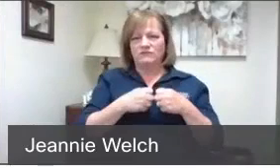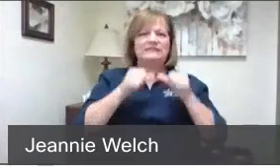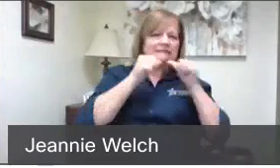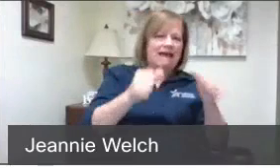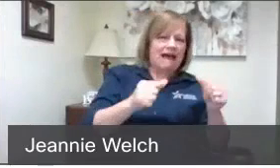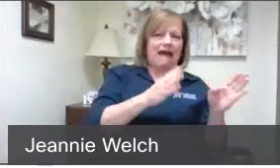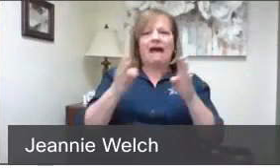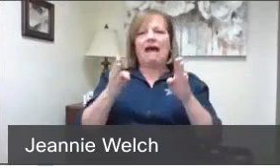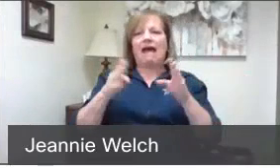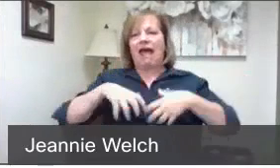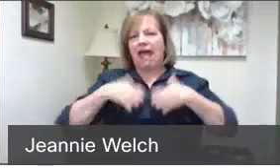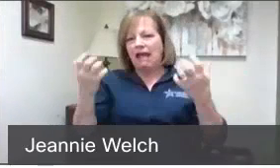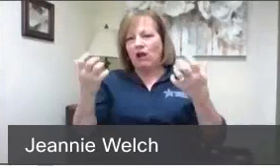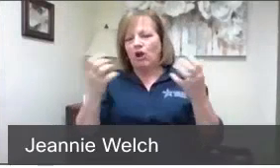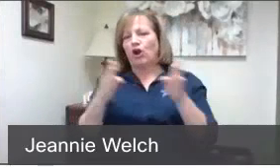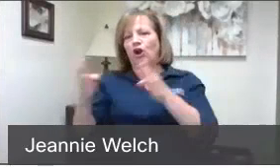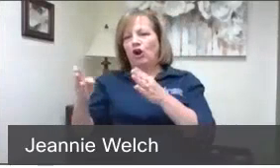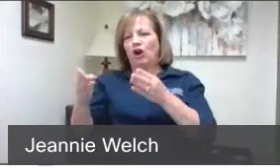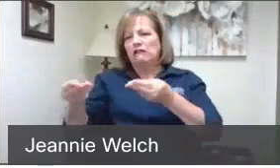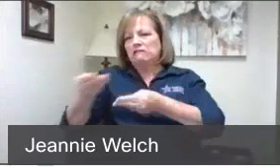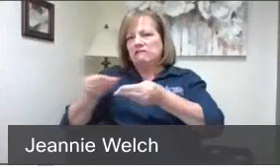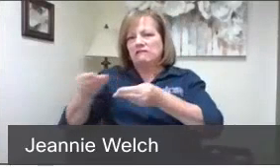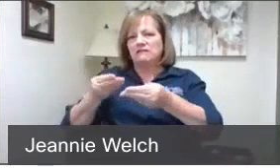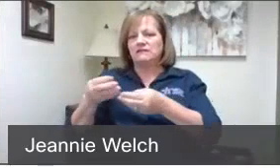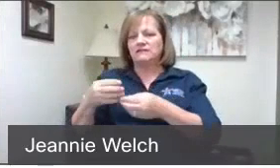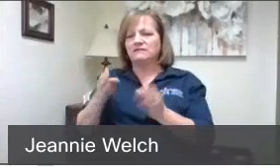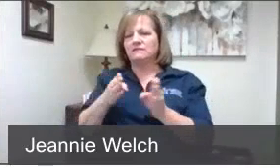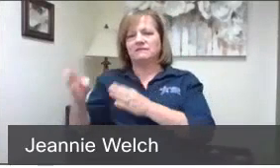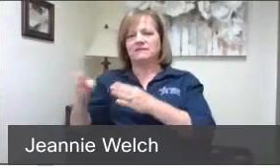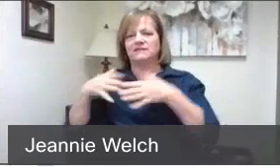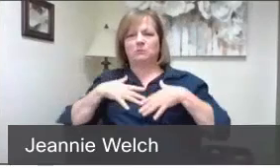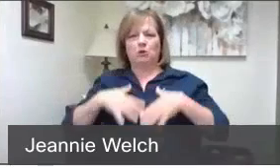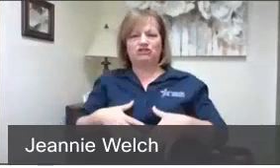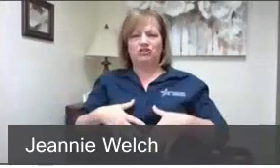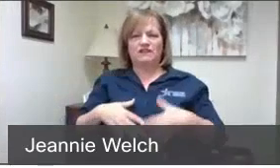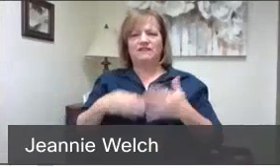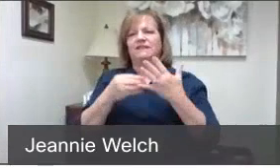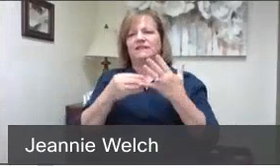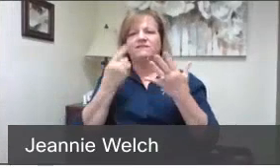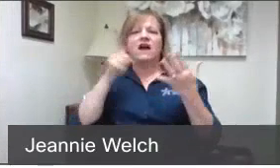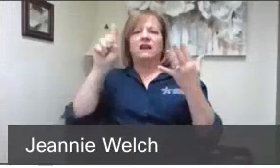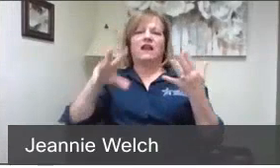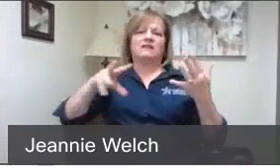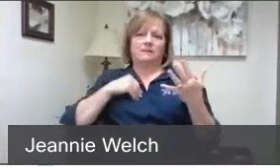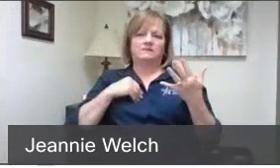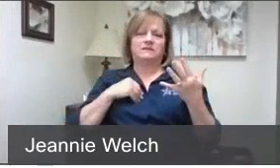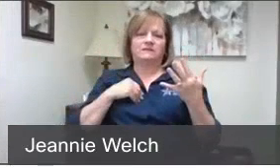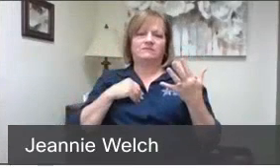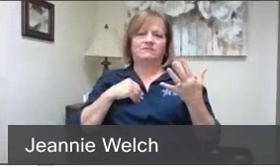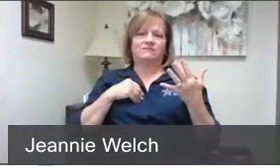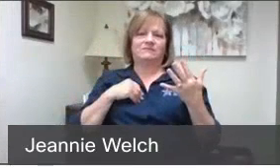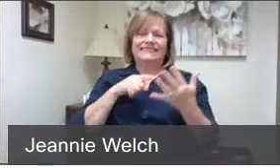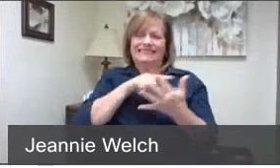anger, bargaining, depression, acceptance. And doesn't that just seem like such a straight line, right? So just want to